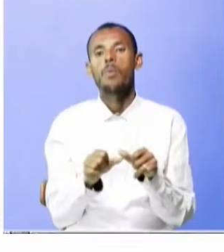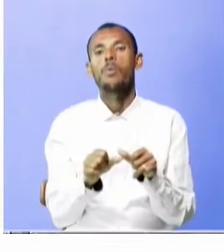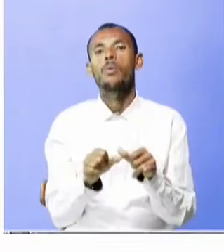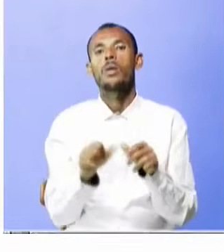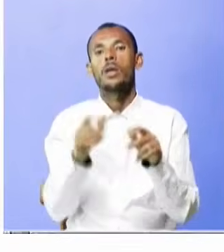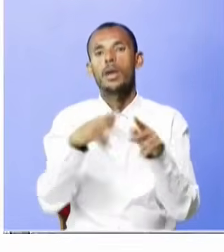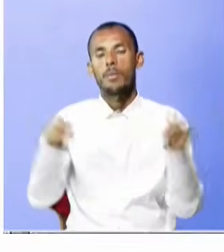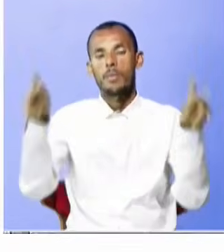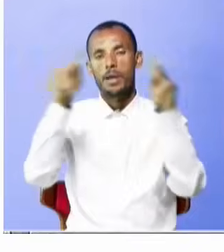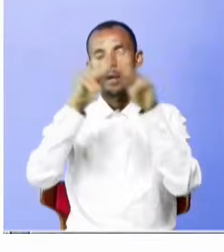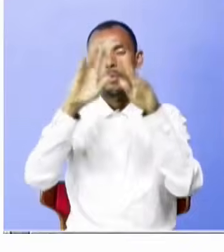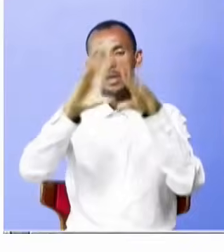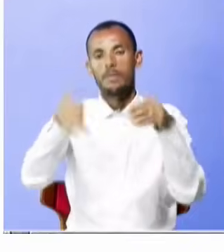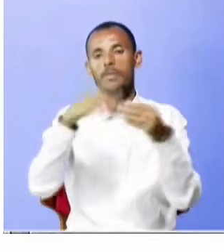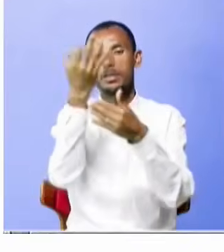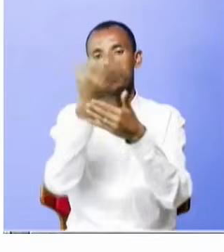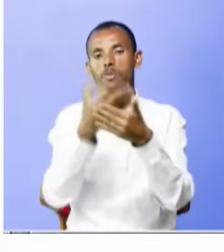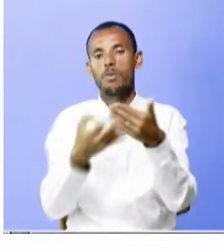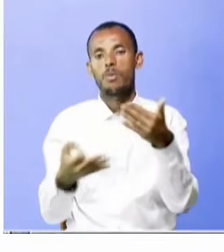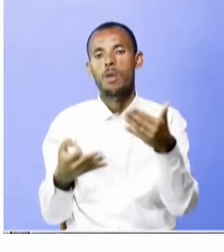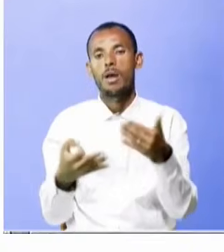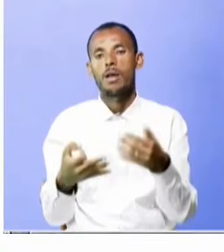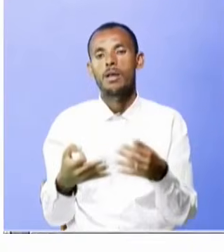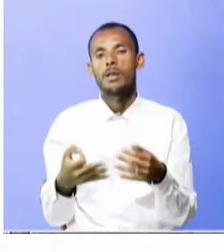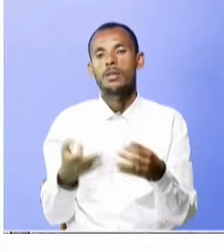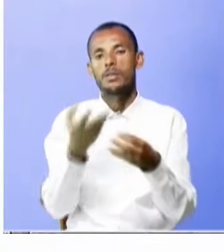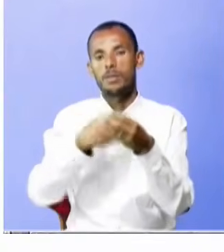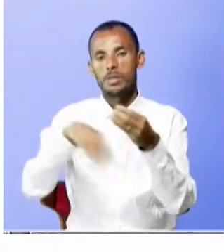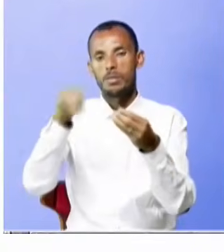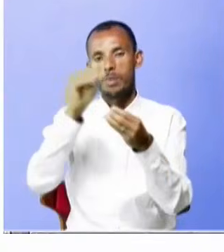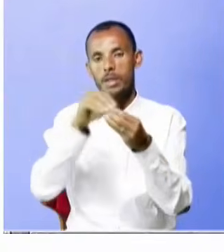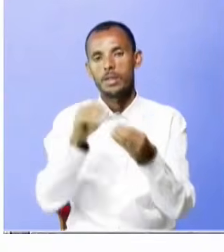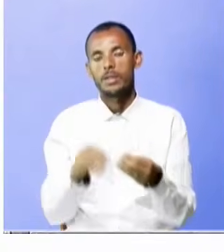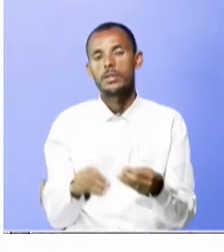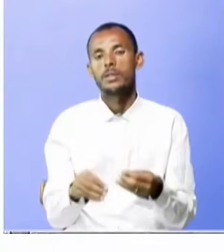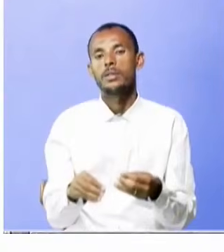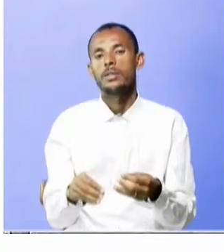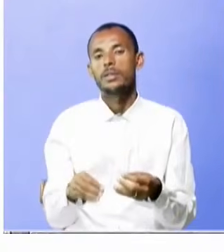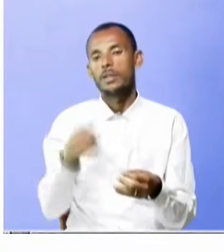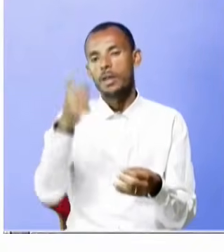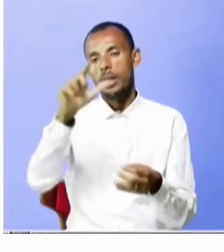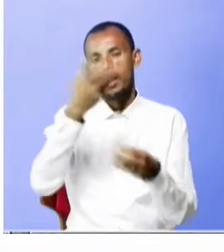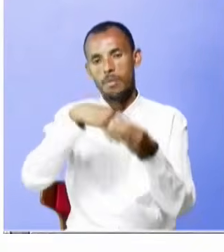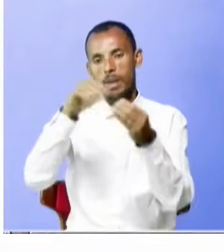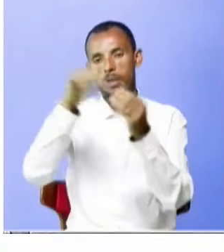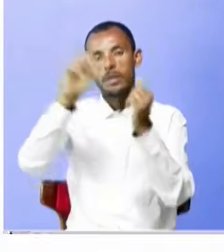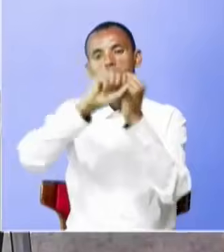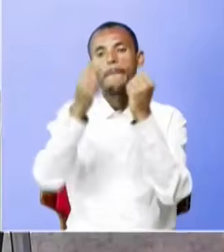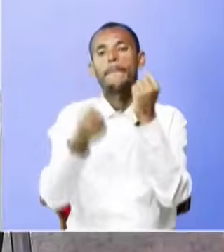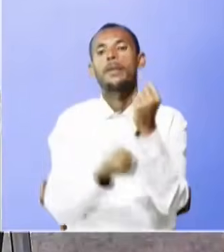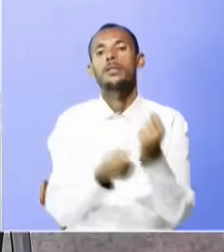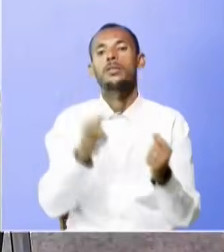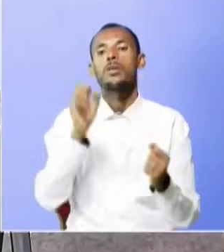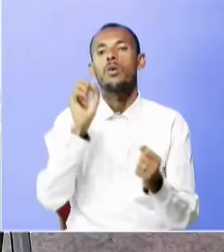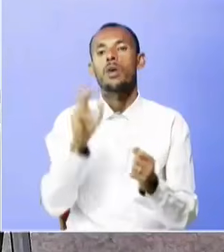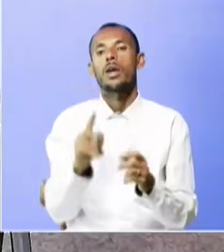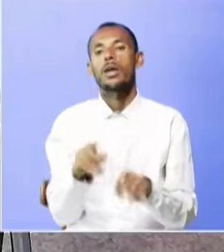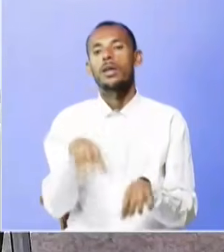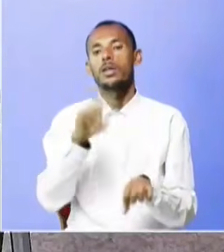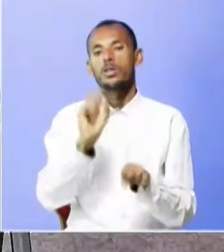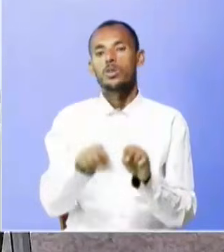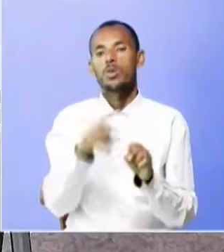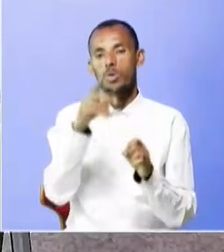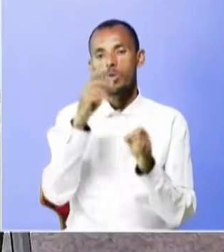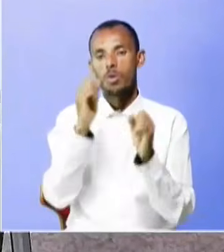the formula, the lateral surface area plus area of the base. Okay, so you